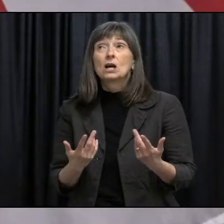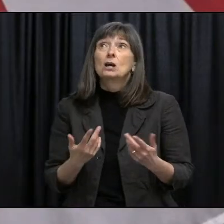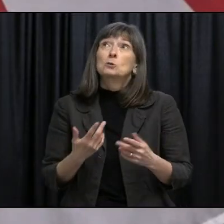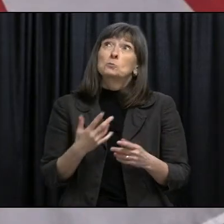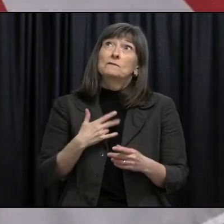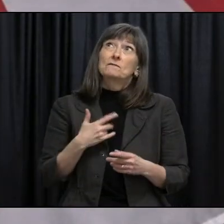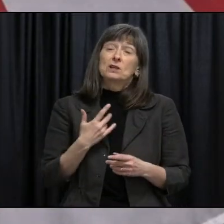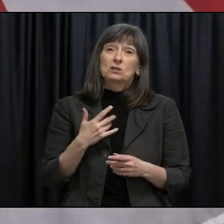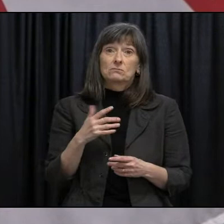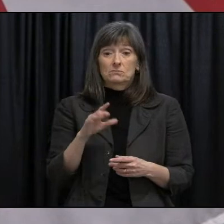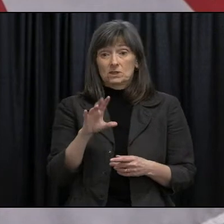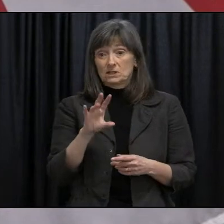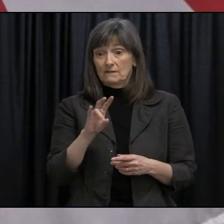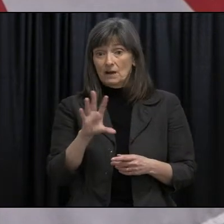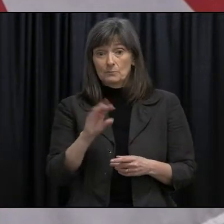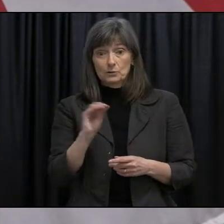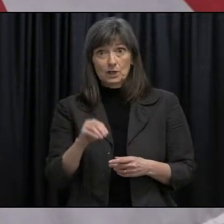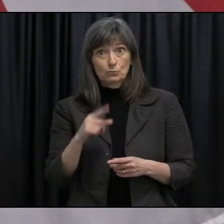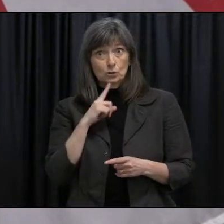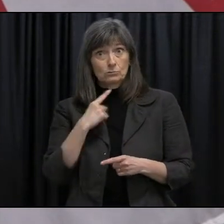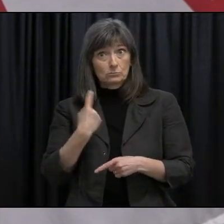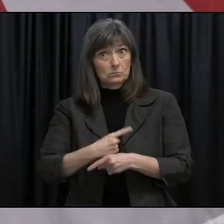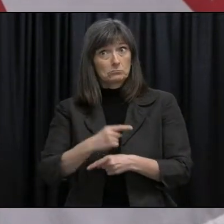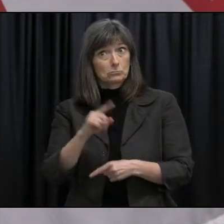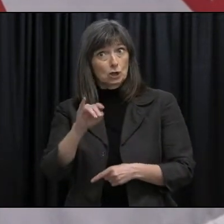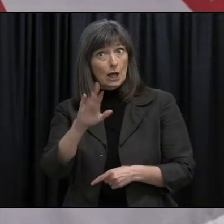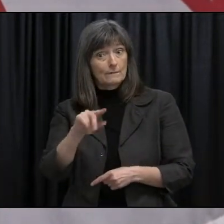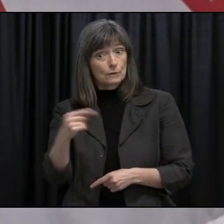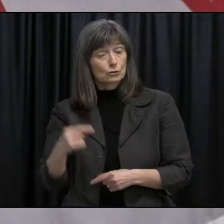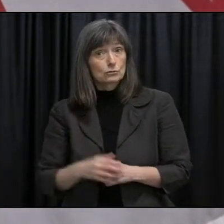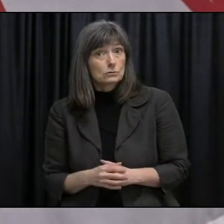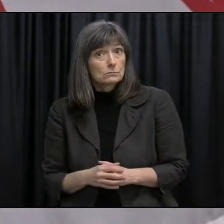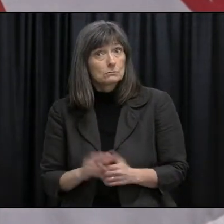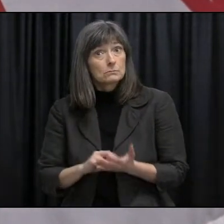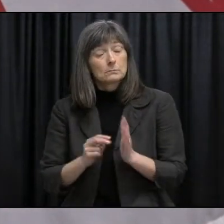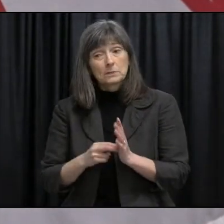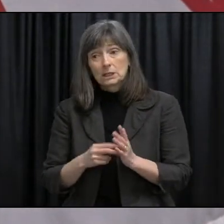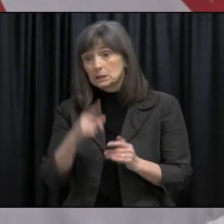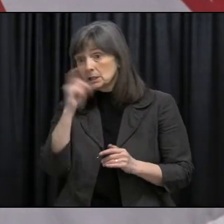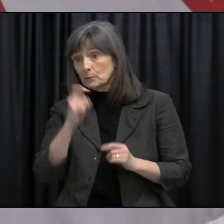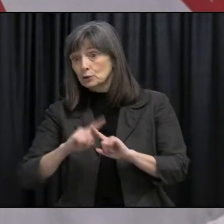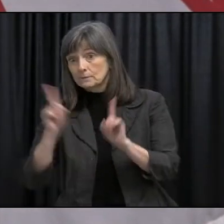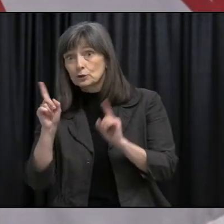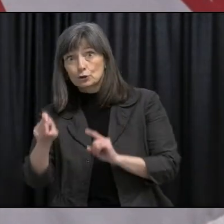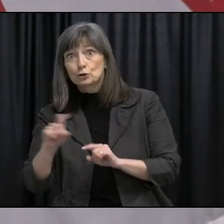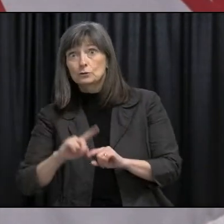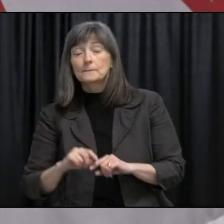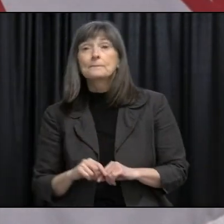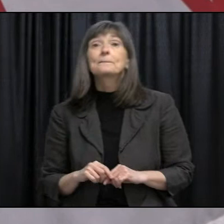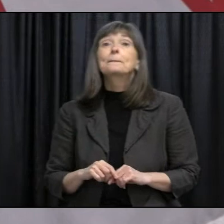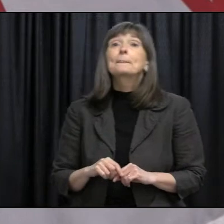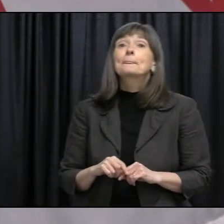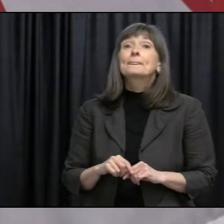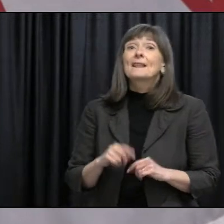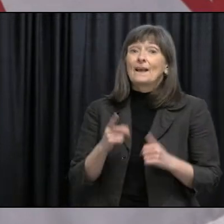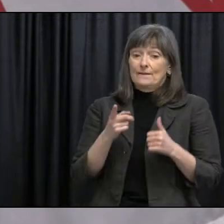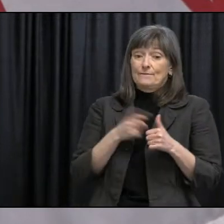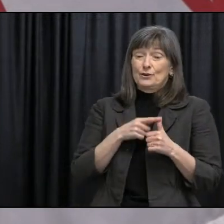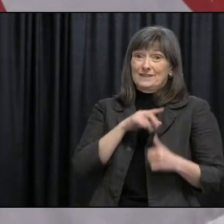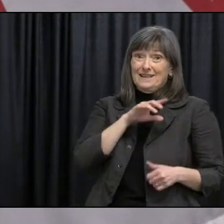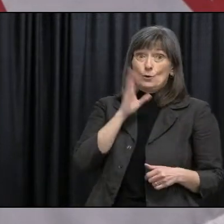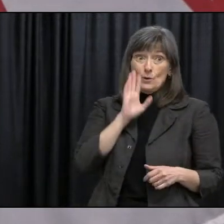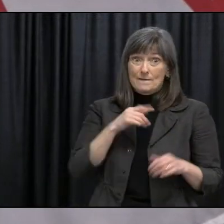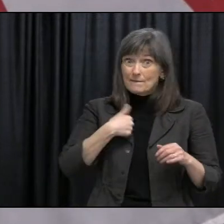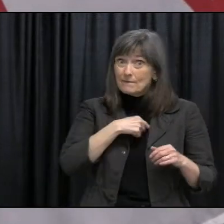target, so that should be a very different looking summer. As to the first part of your question, we haven't made any formal decisions